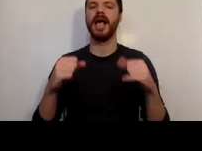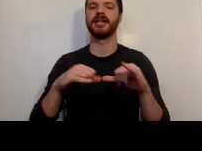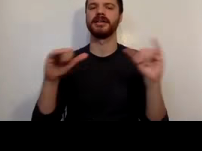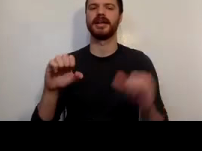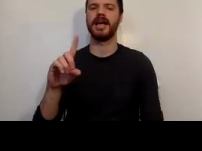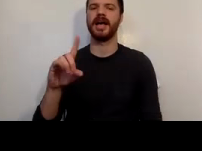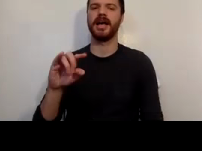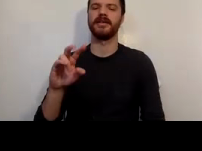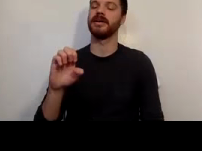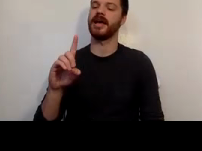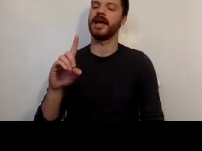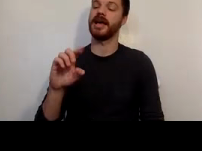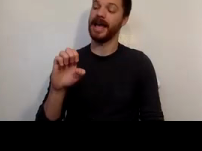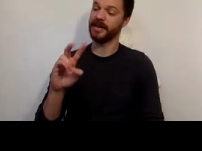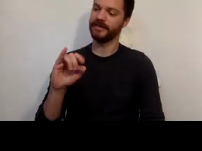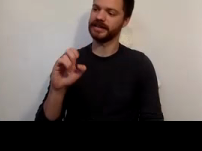McMaster in Canada.